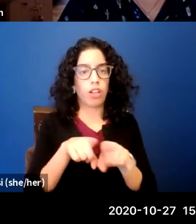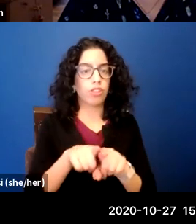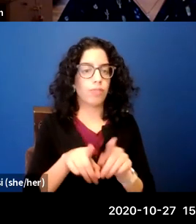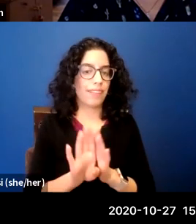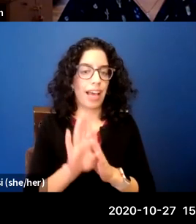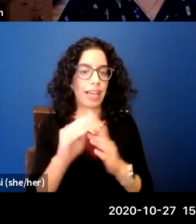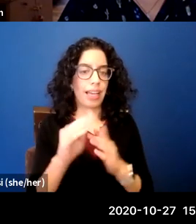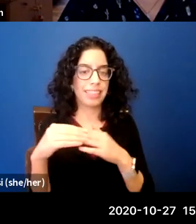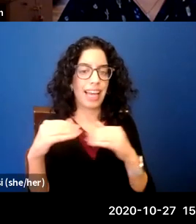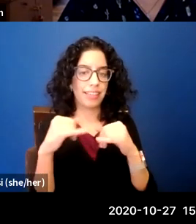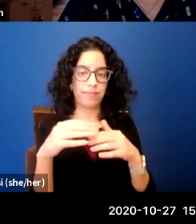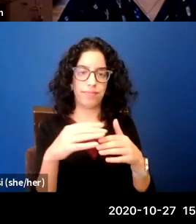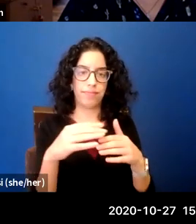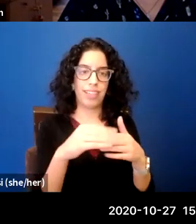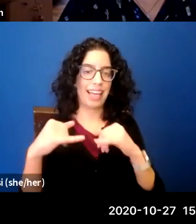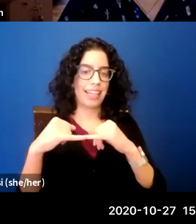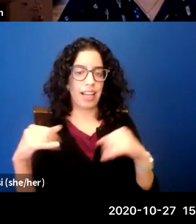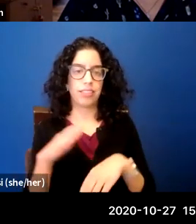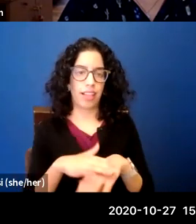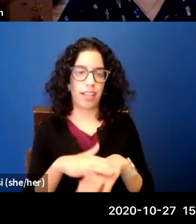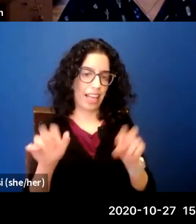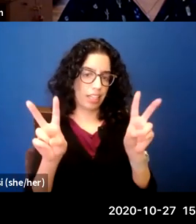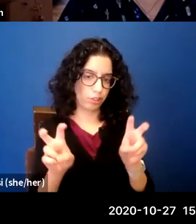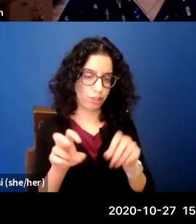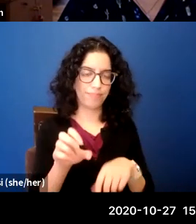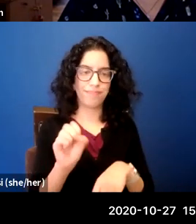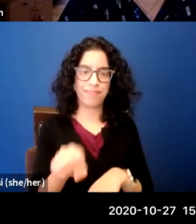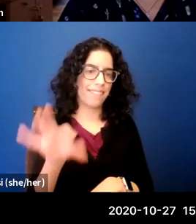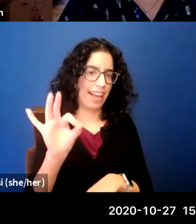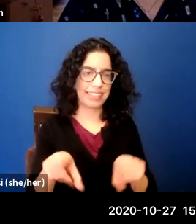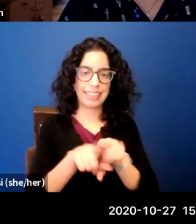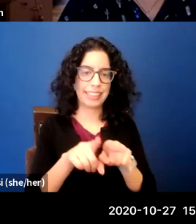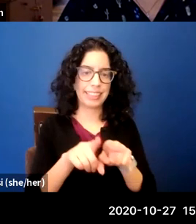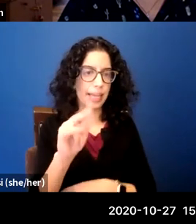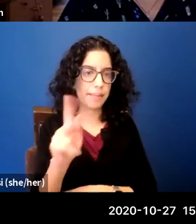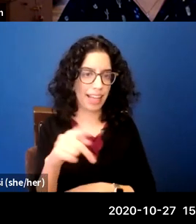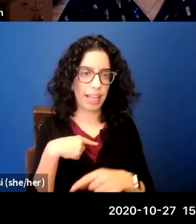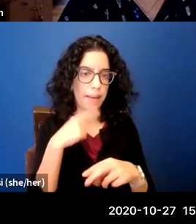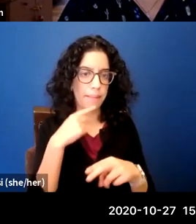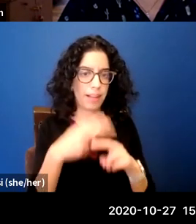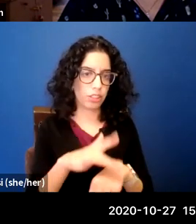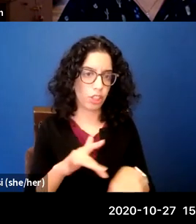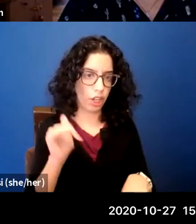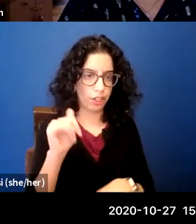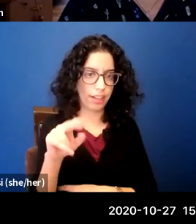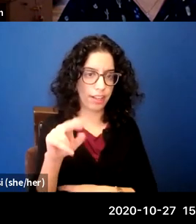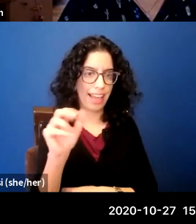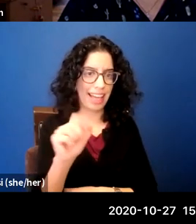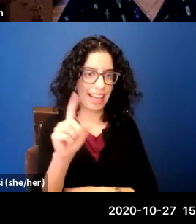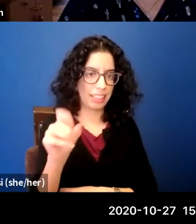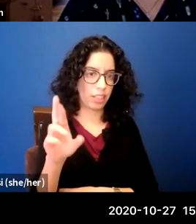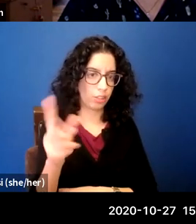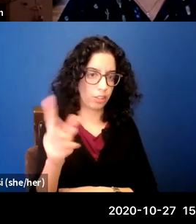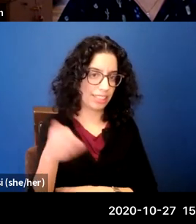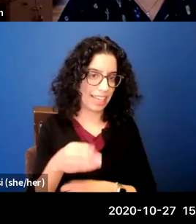issue, which can be found at the same link mentioned earlier. We need to resolve these